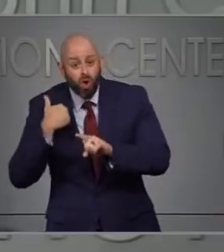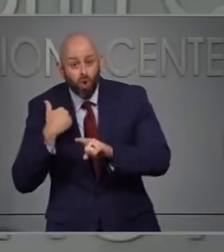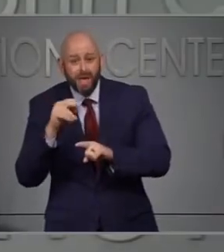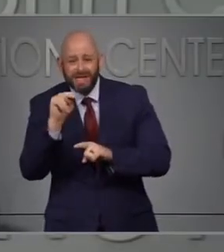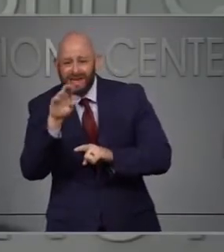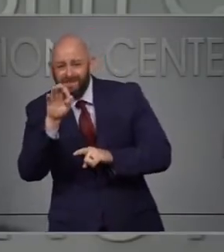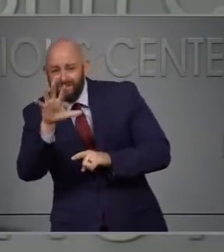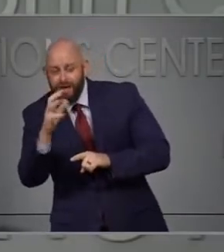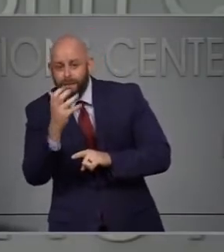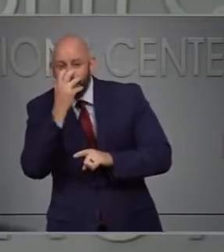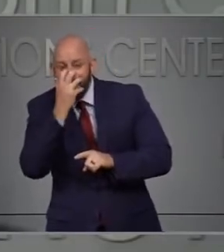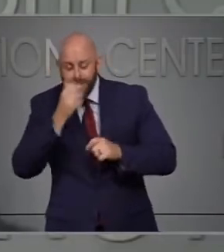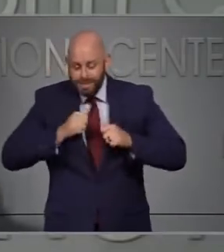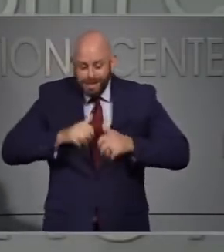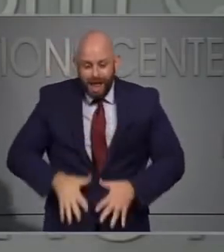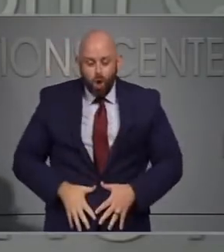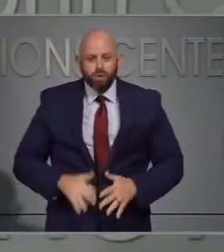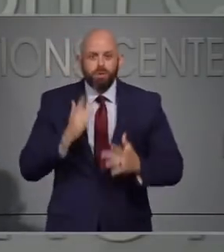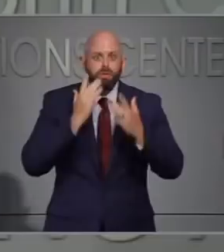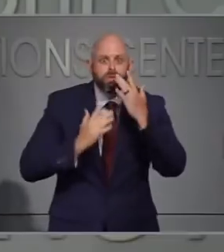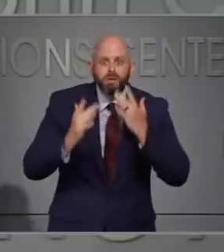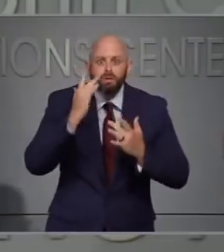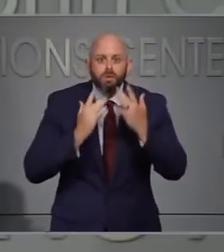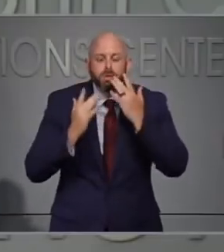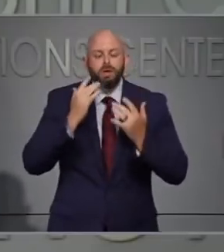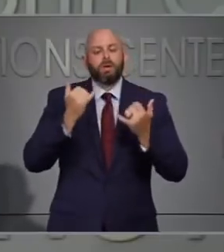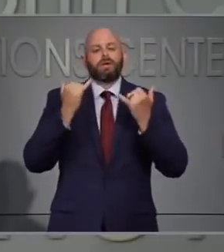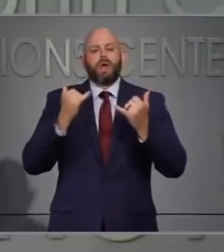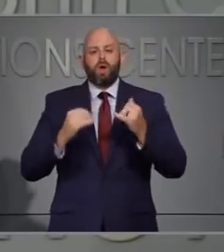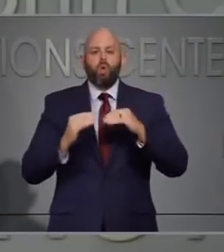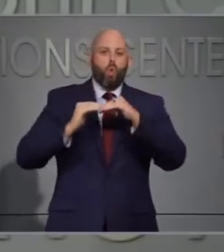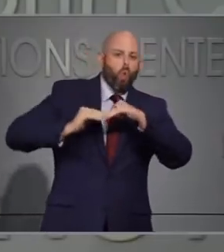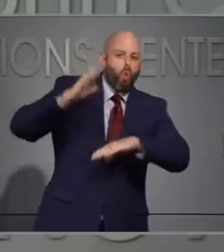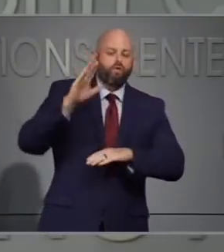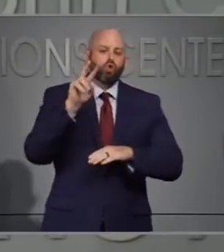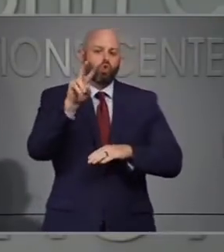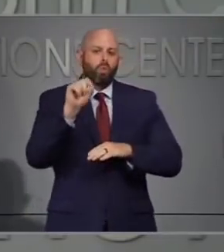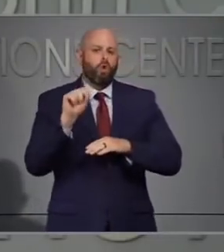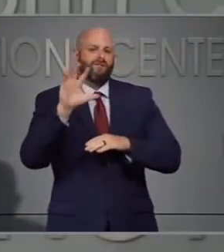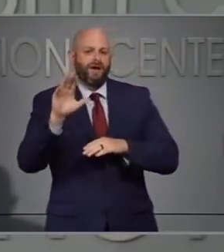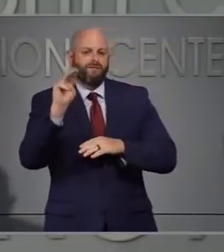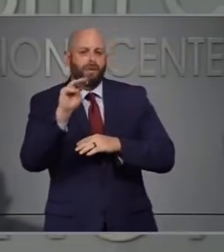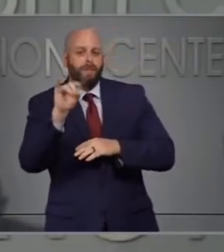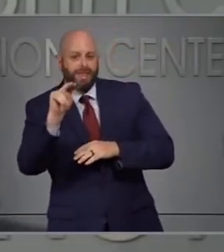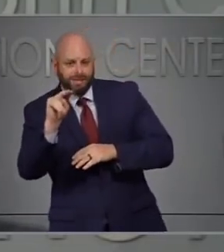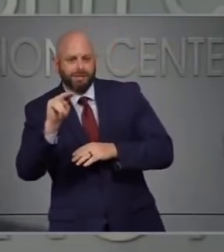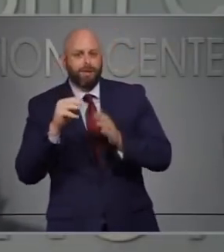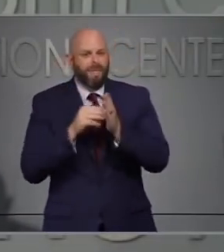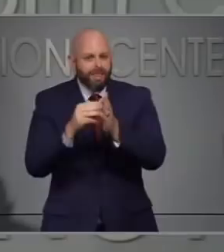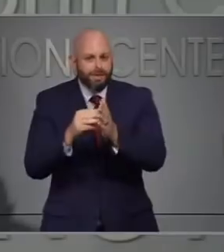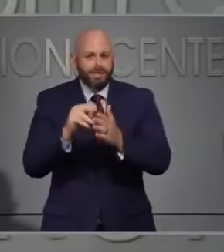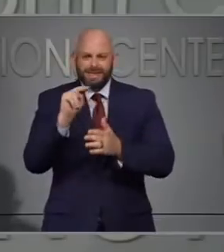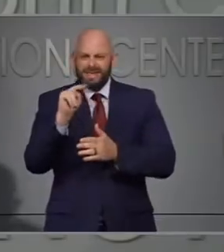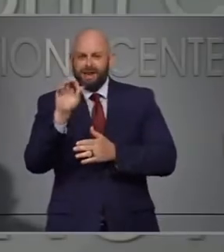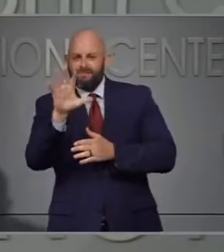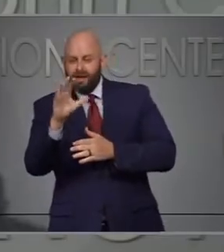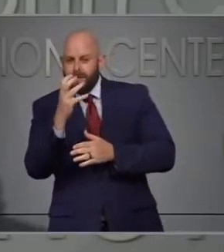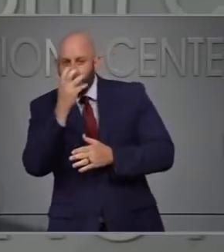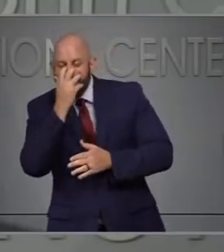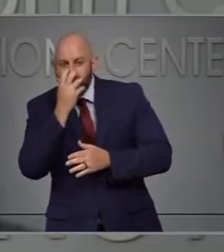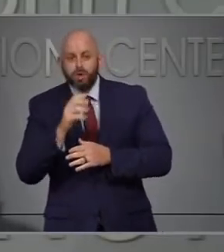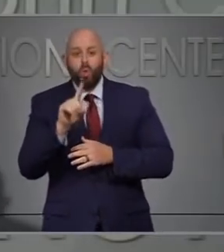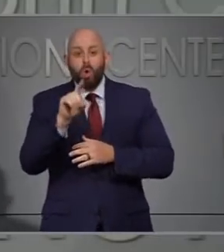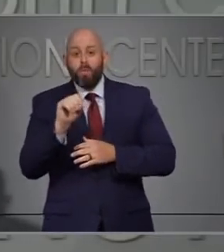and isolation gowns about a month ago, we now have more than 2.5 million N95s and 1.4